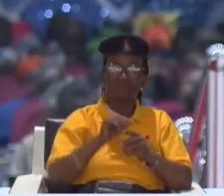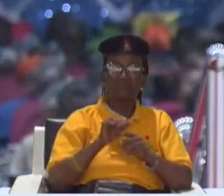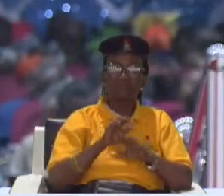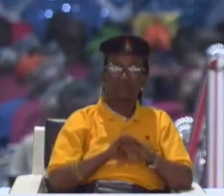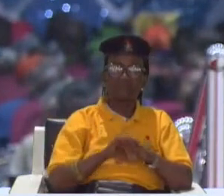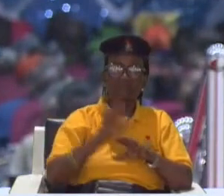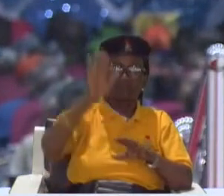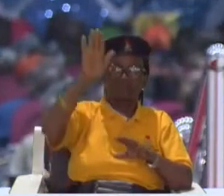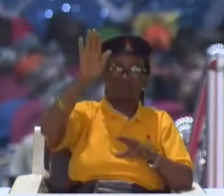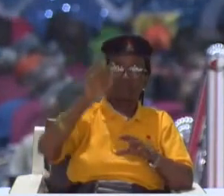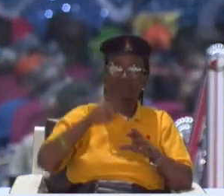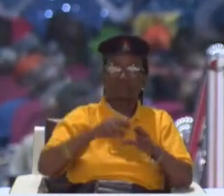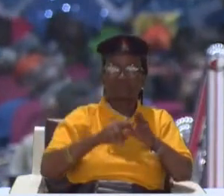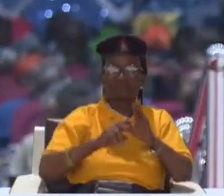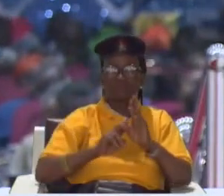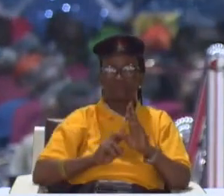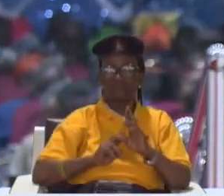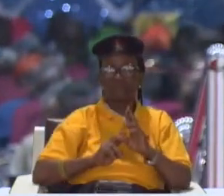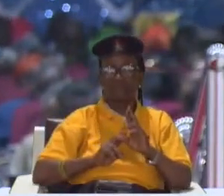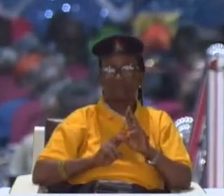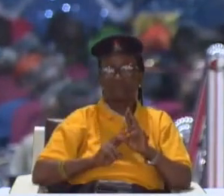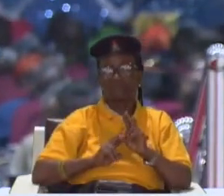throne.